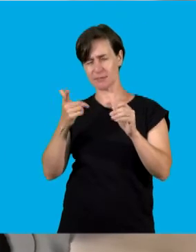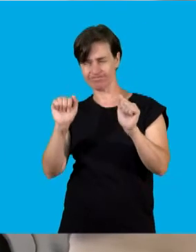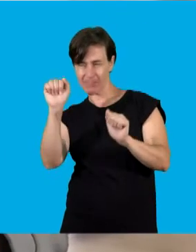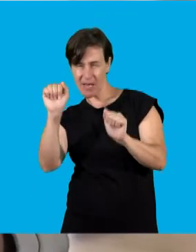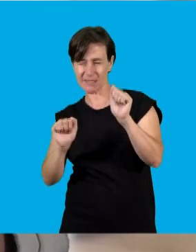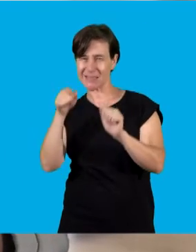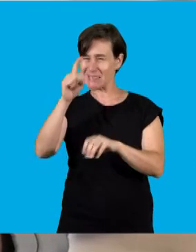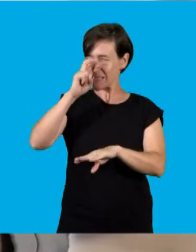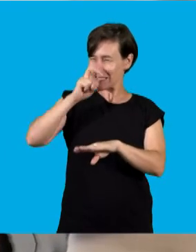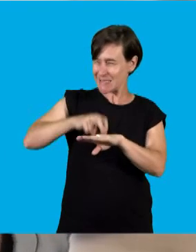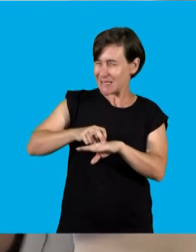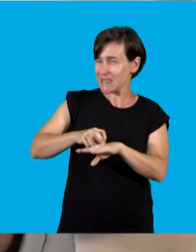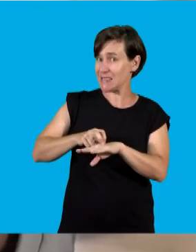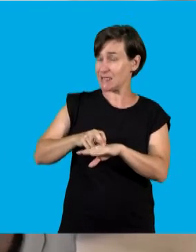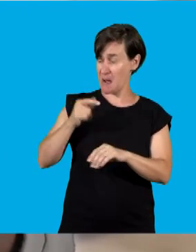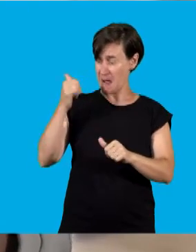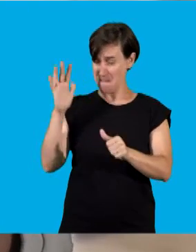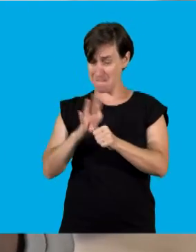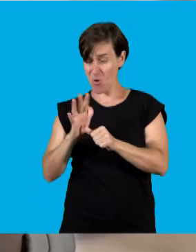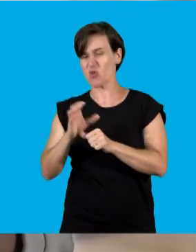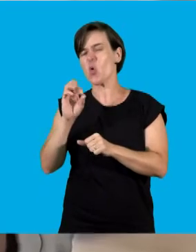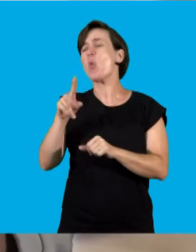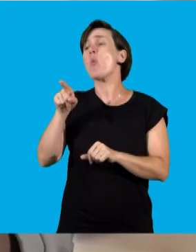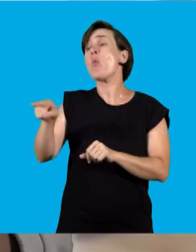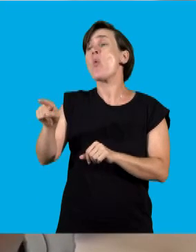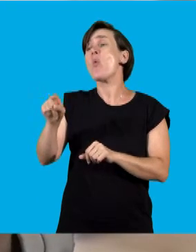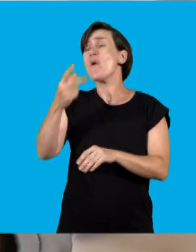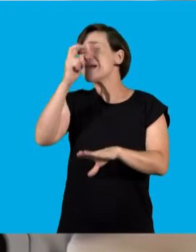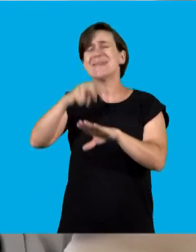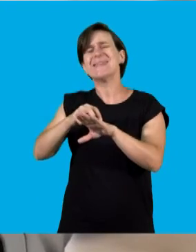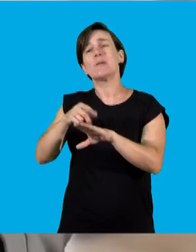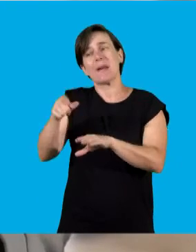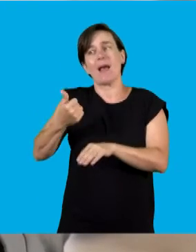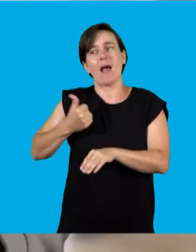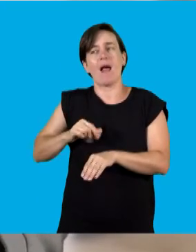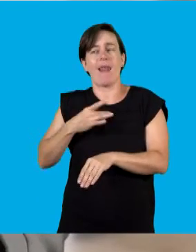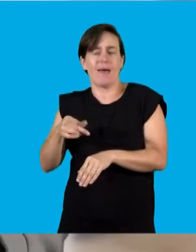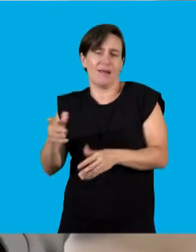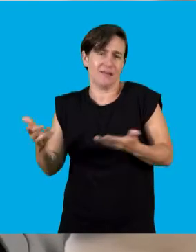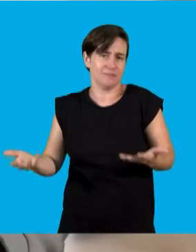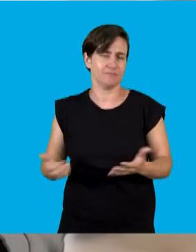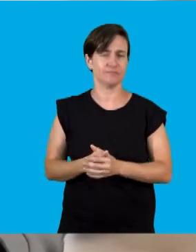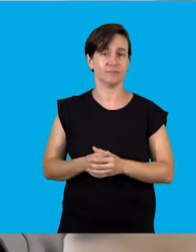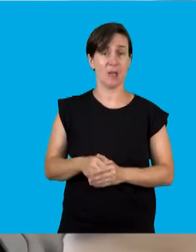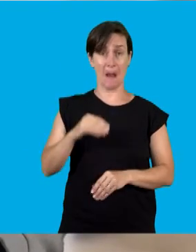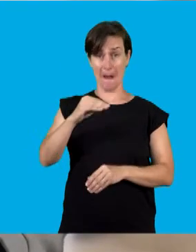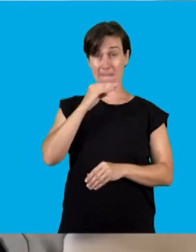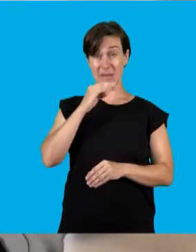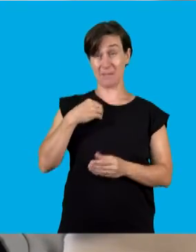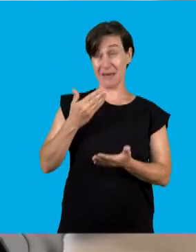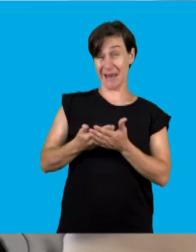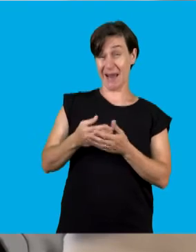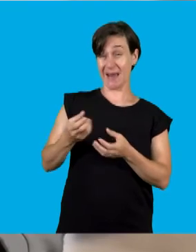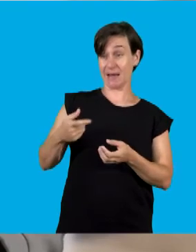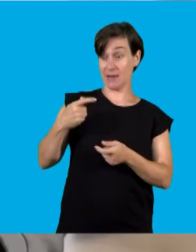and the desires. What is it that is essential? What is needed and what is not really needed? I'm not saying you don't sell or we should not